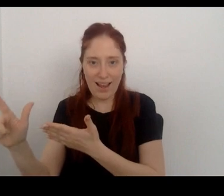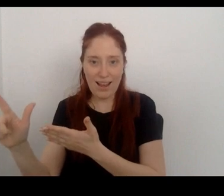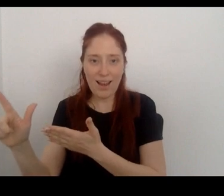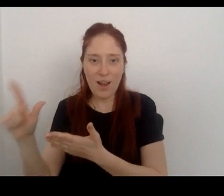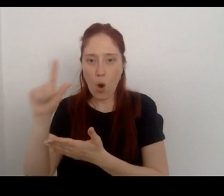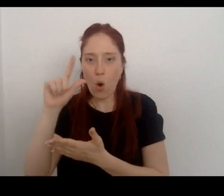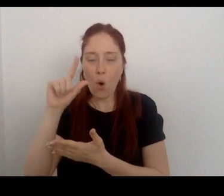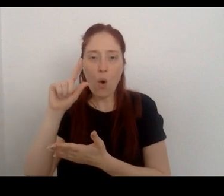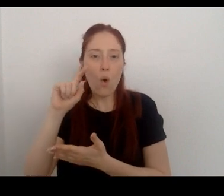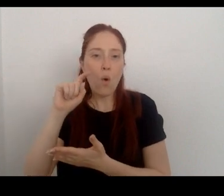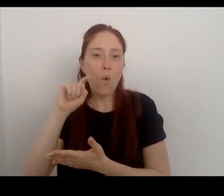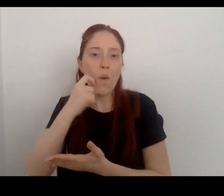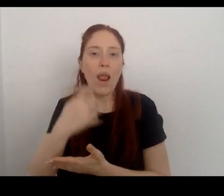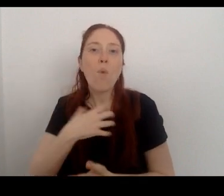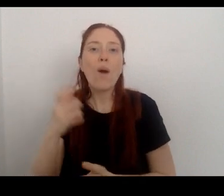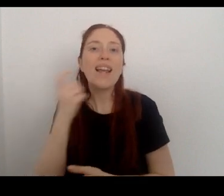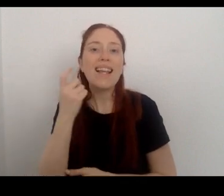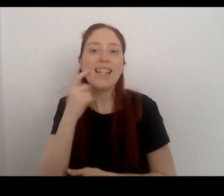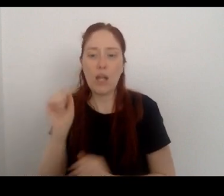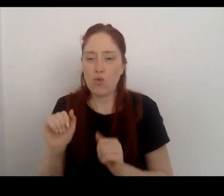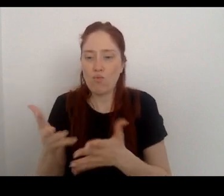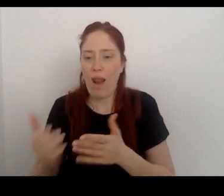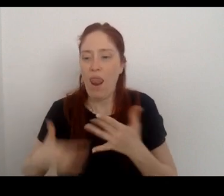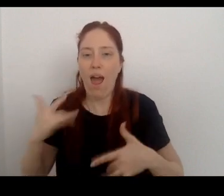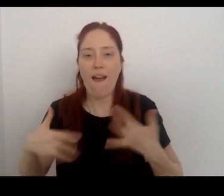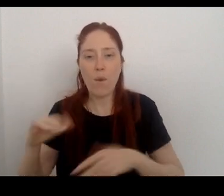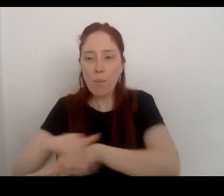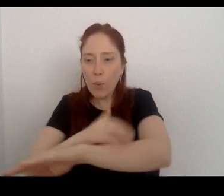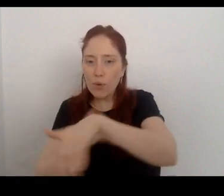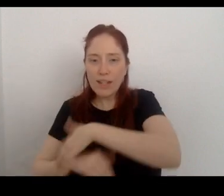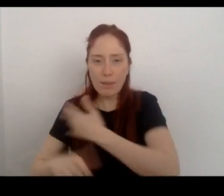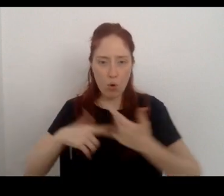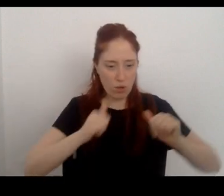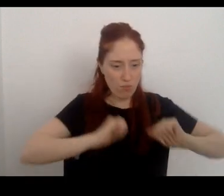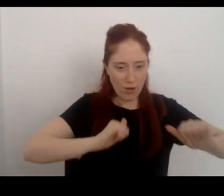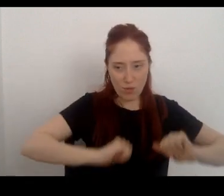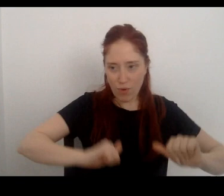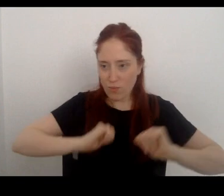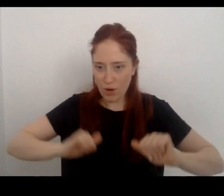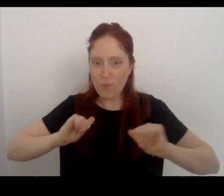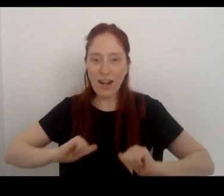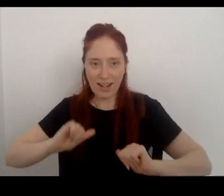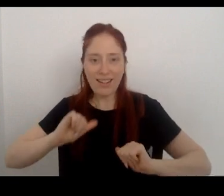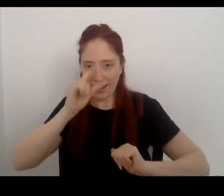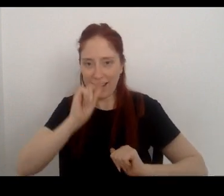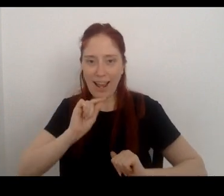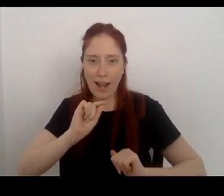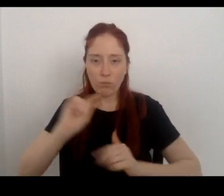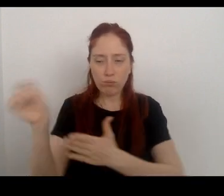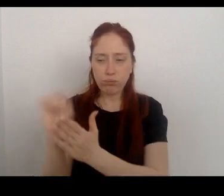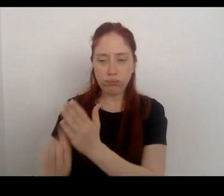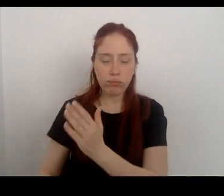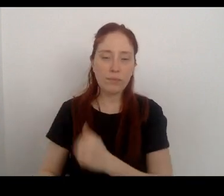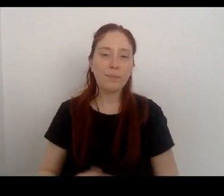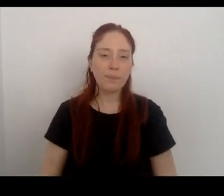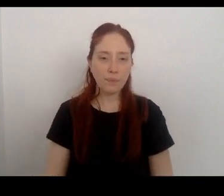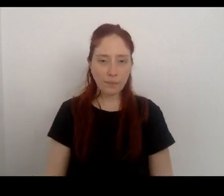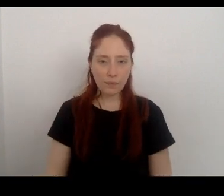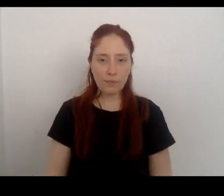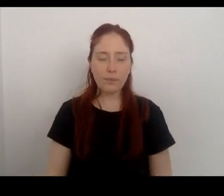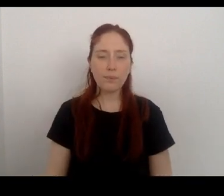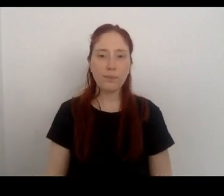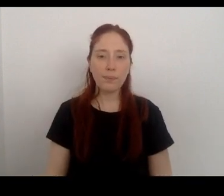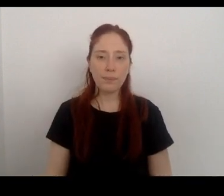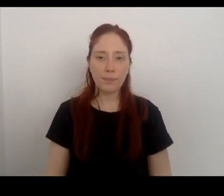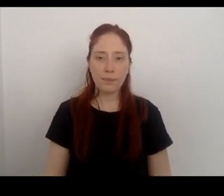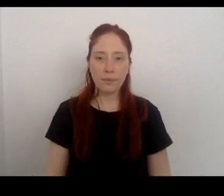the subsequent drawing. Yeah. And we'll move the arrangement, the still life arrangement, from